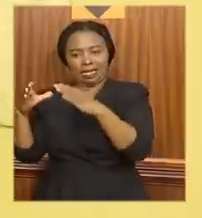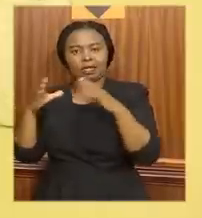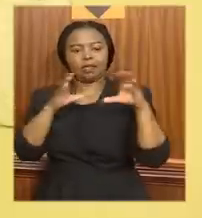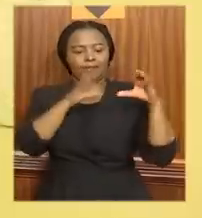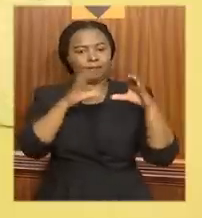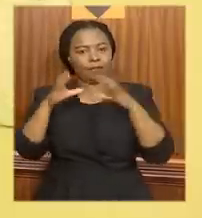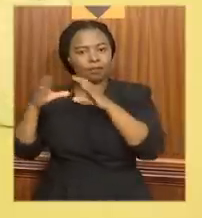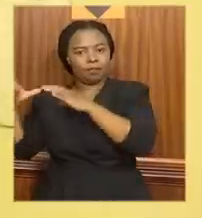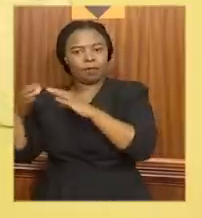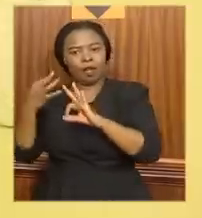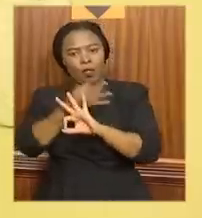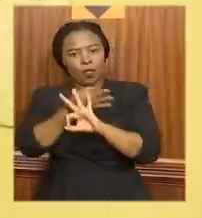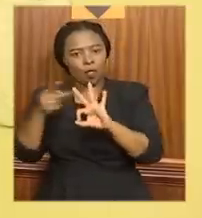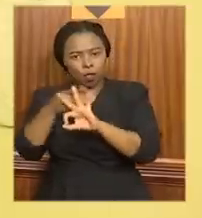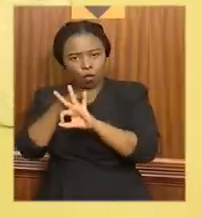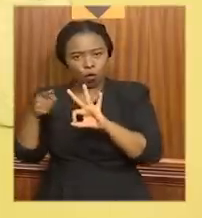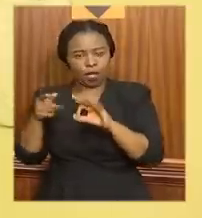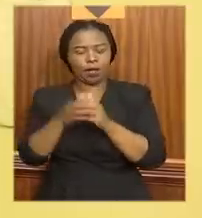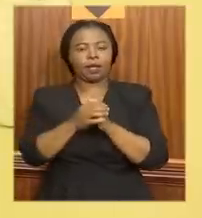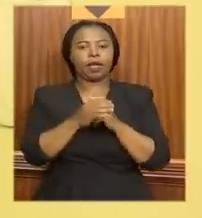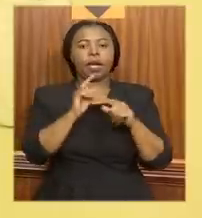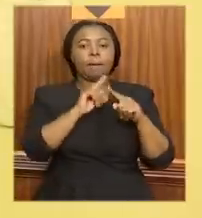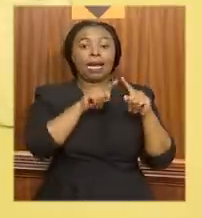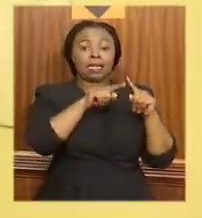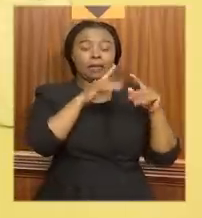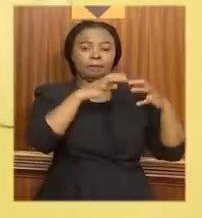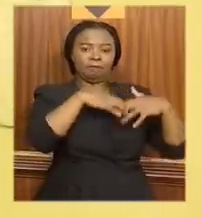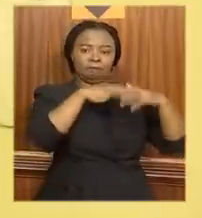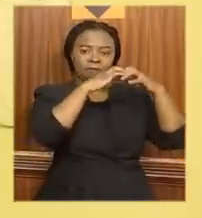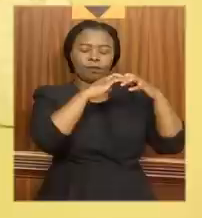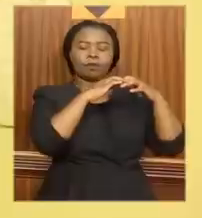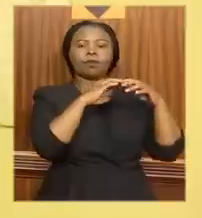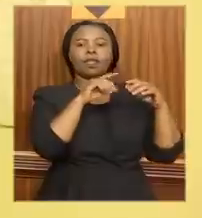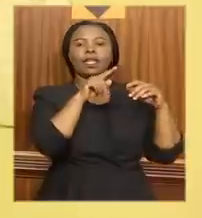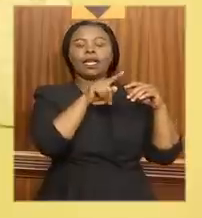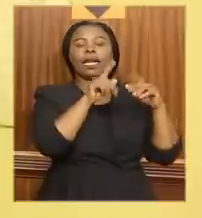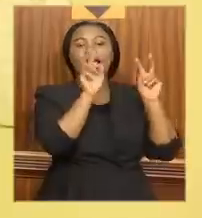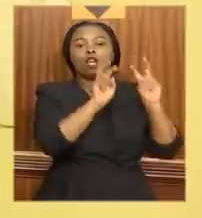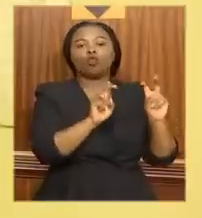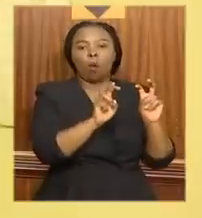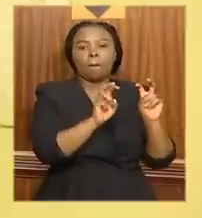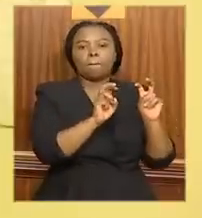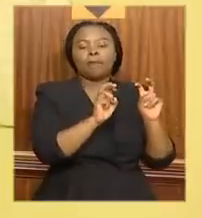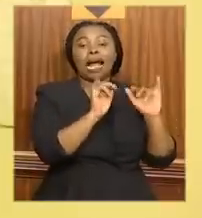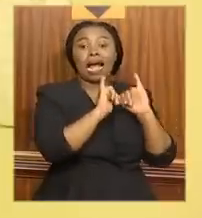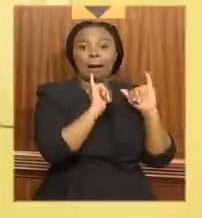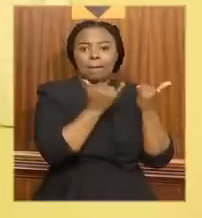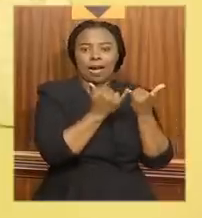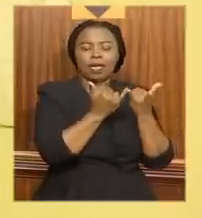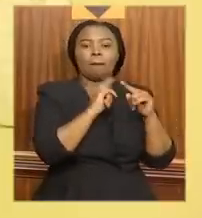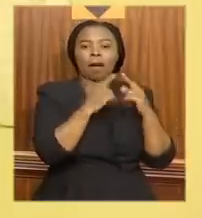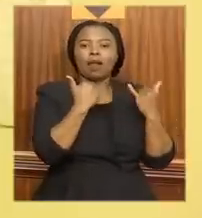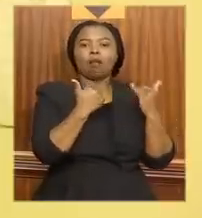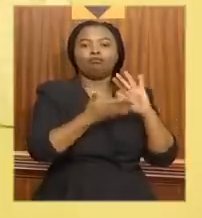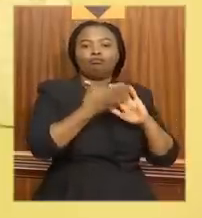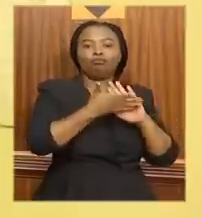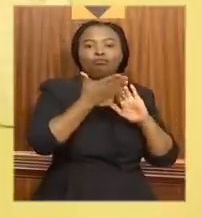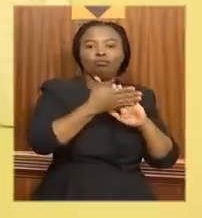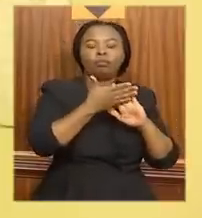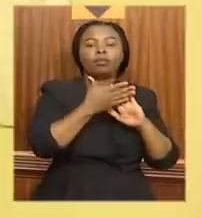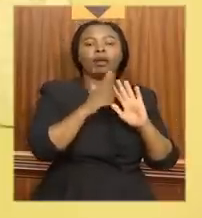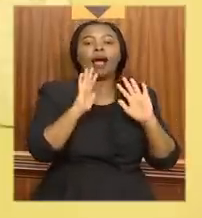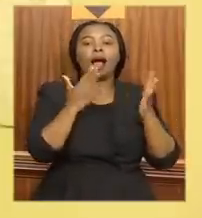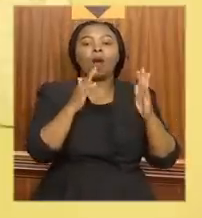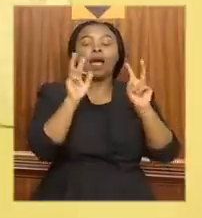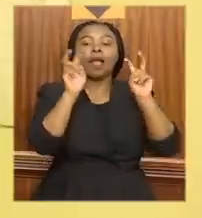Eskom has established an independent transmission company and is on track to separate generation